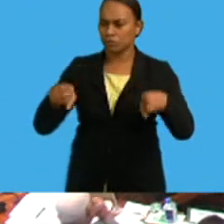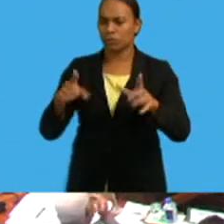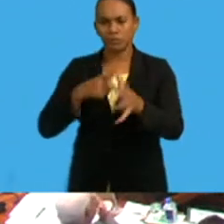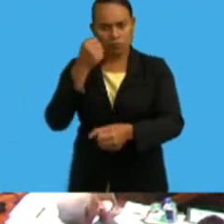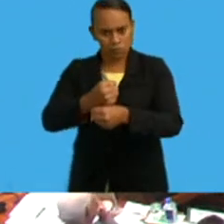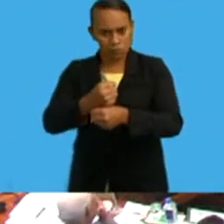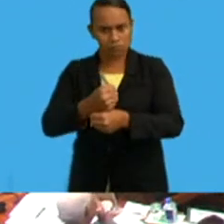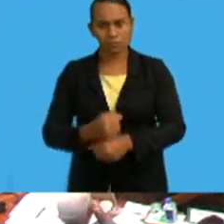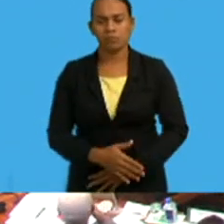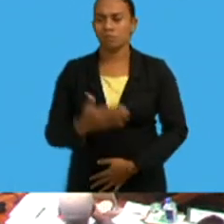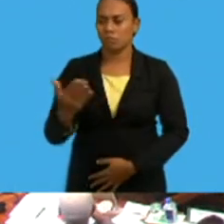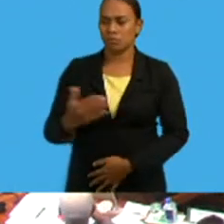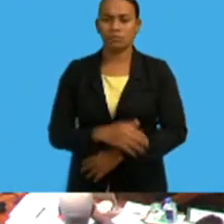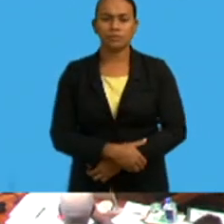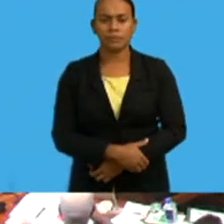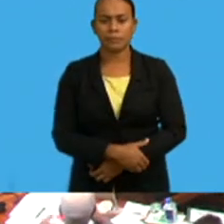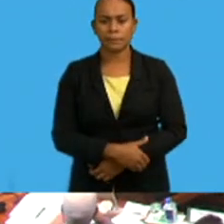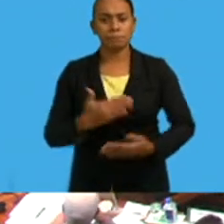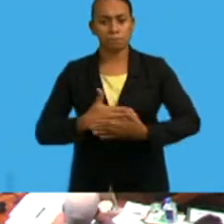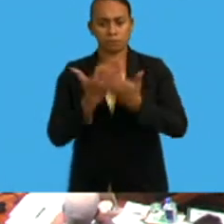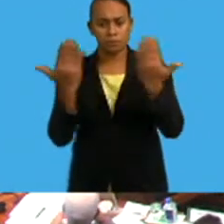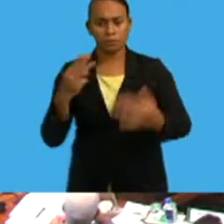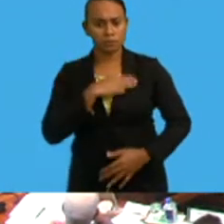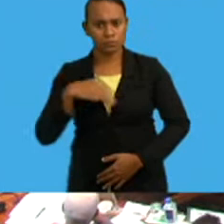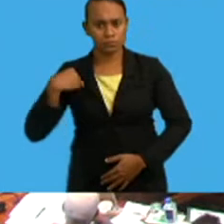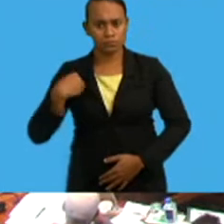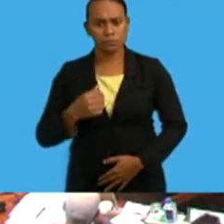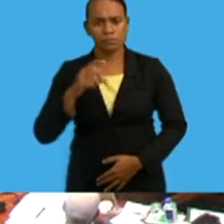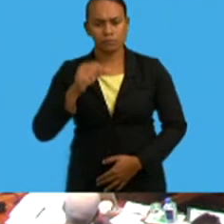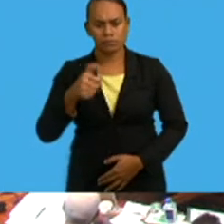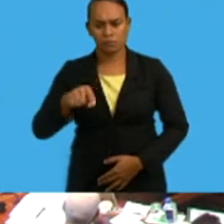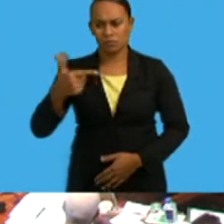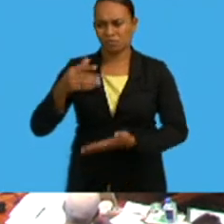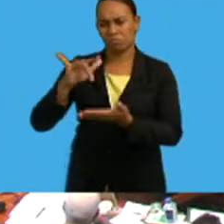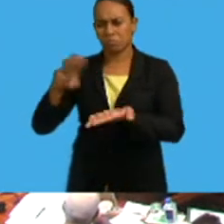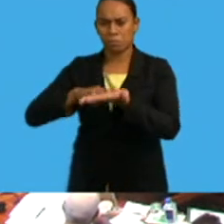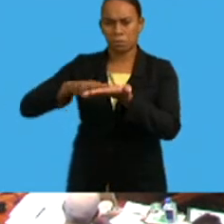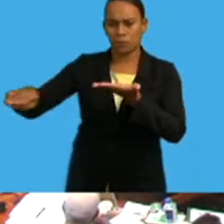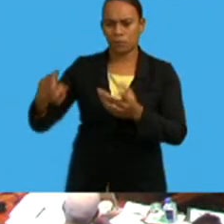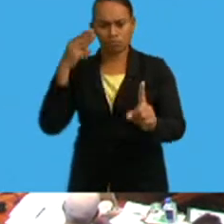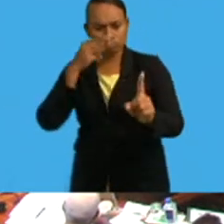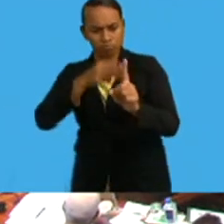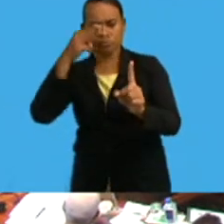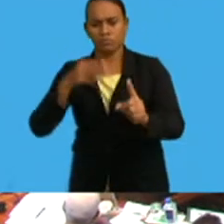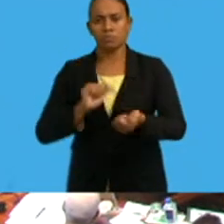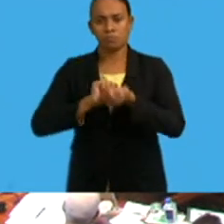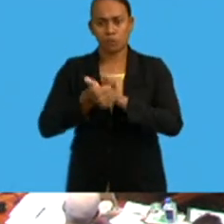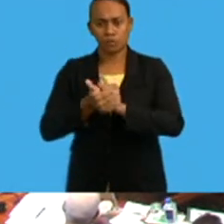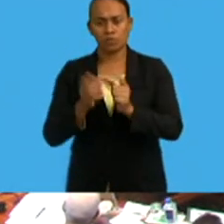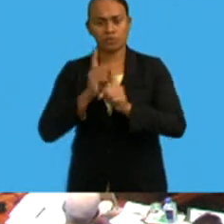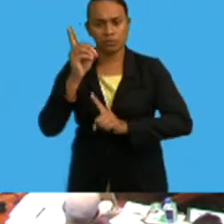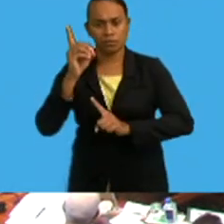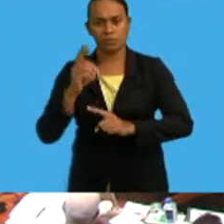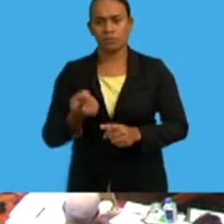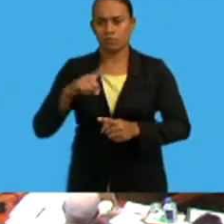Economy. A large part of the Ministry's increase of 6.7 million is aimed at sports development and Fiji's international